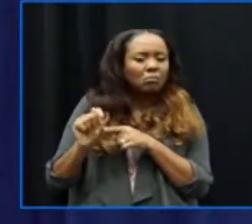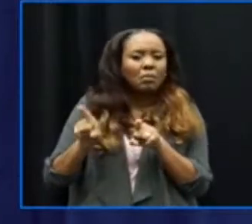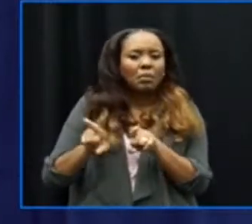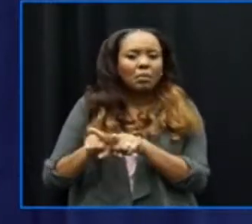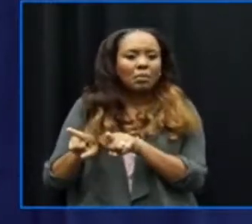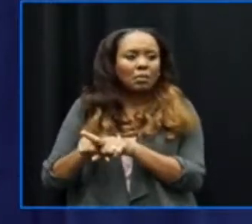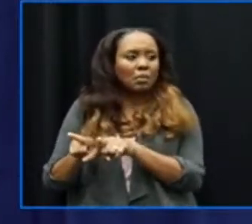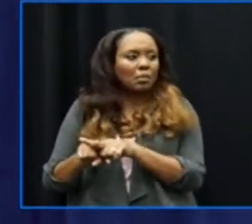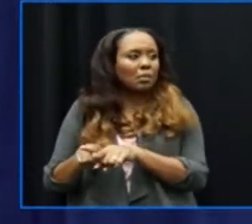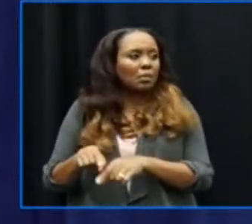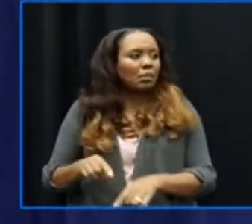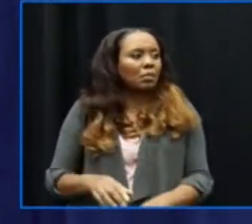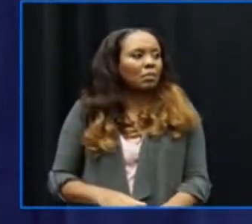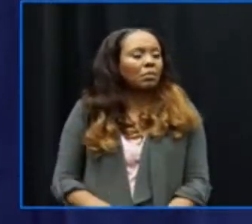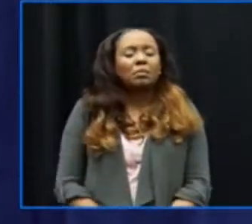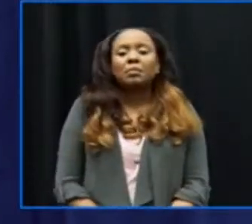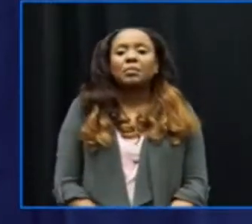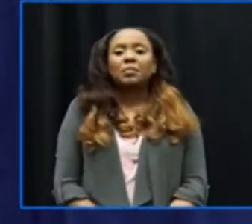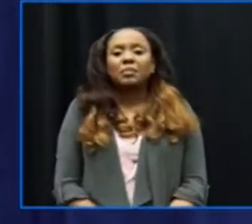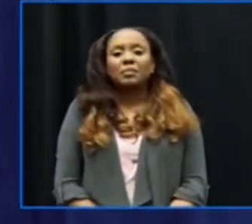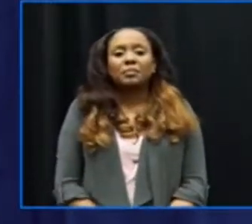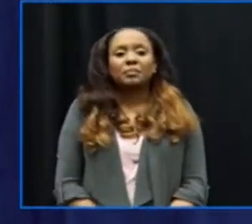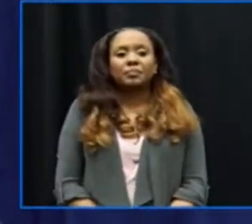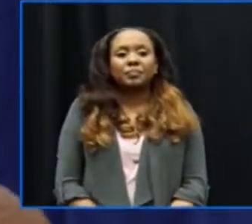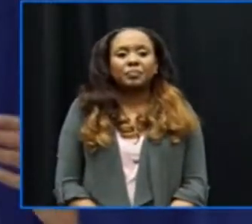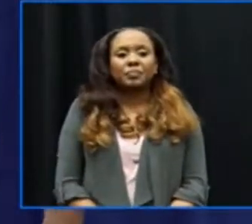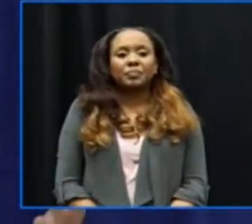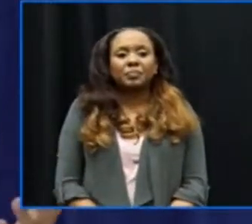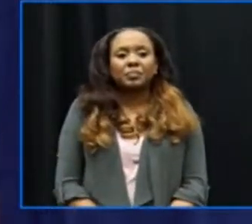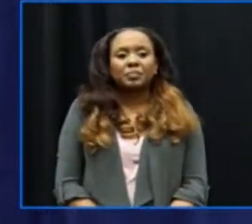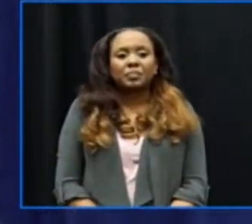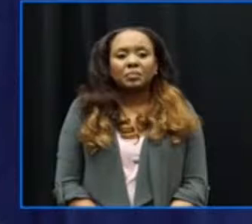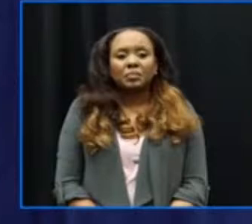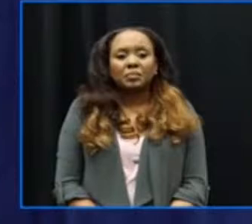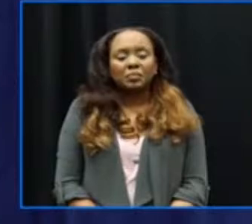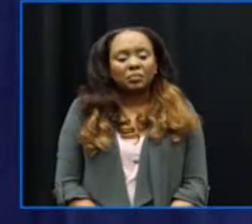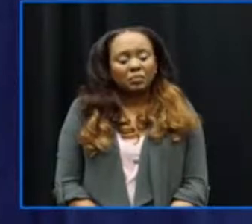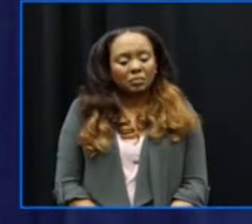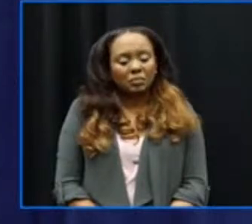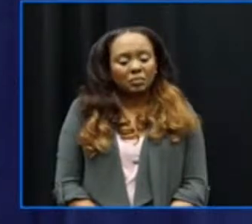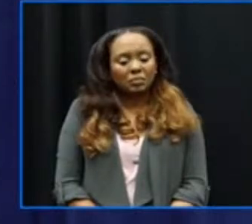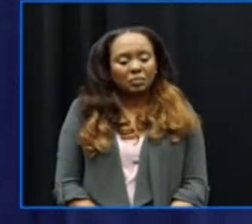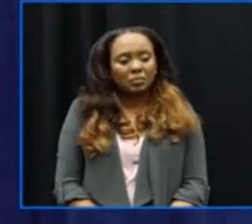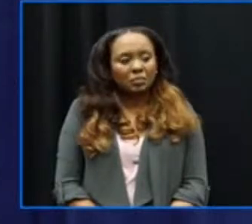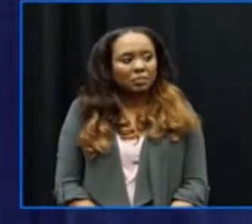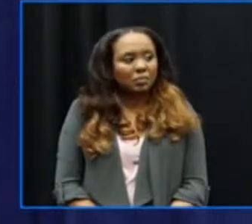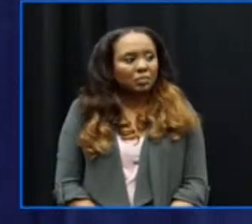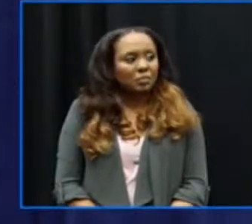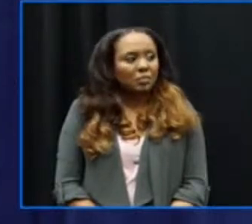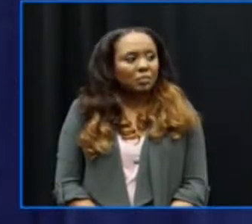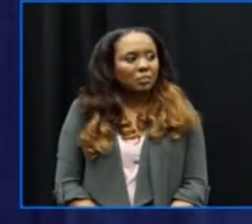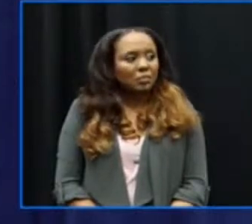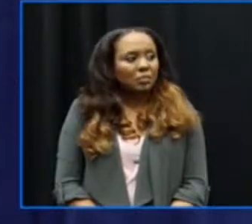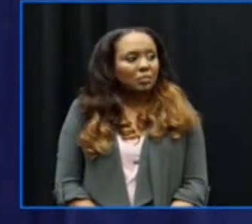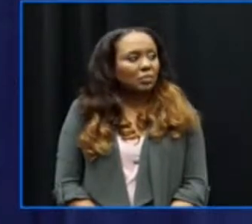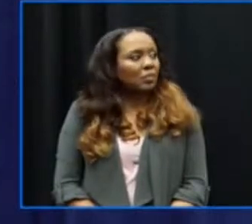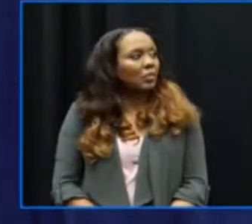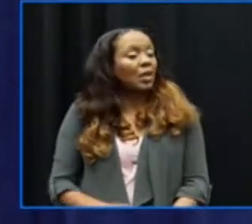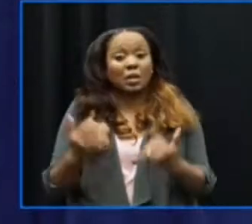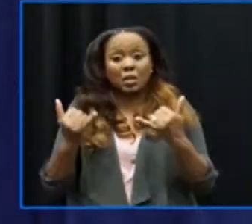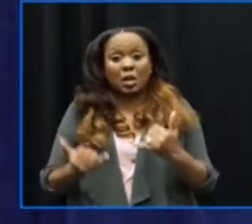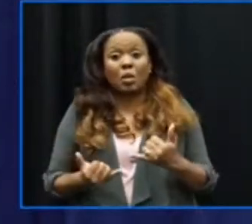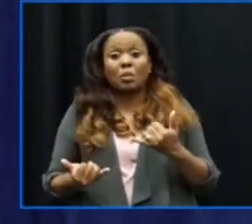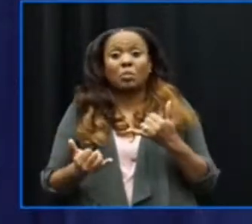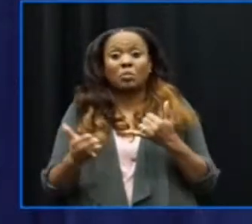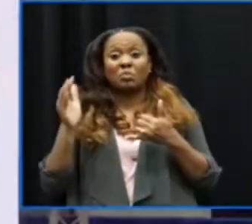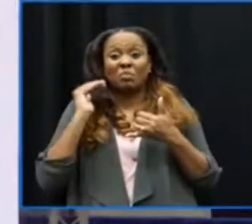without having NIS being compliant. And so it would mean that the arms of government would all speak together, and that's where number 3 comes in.